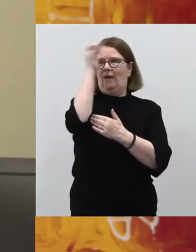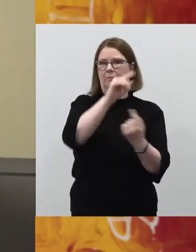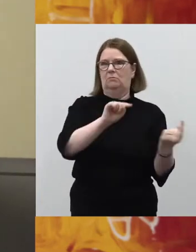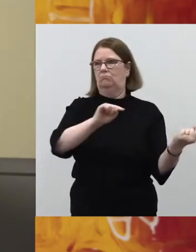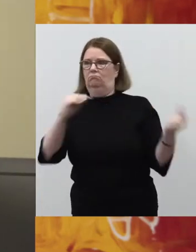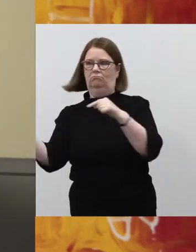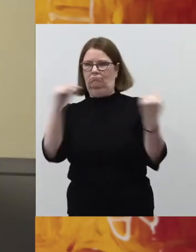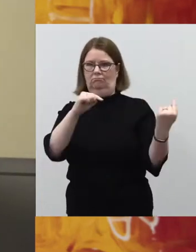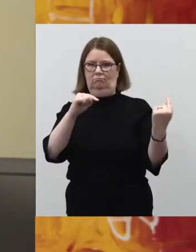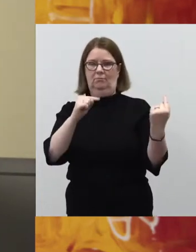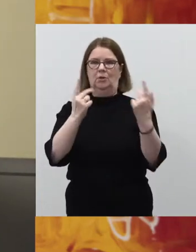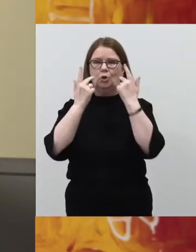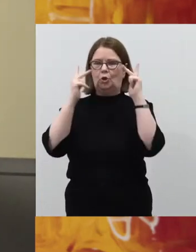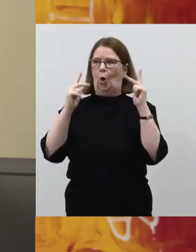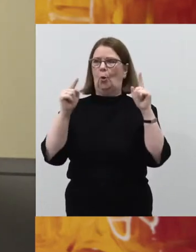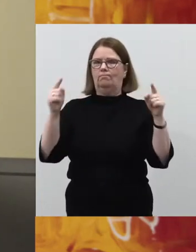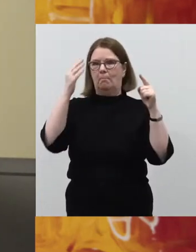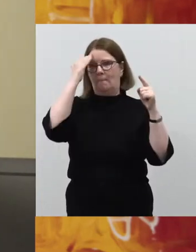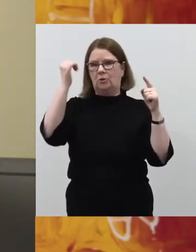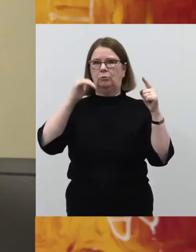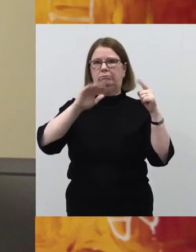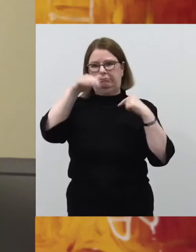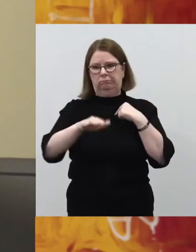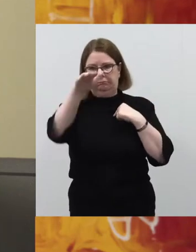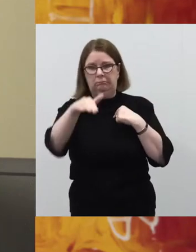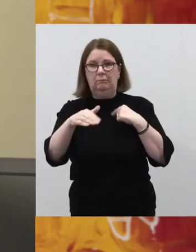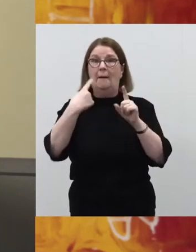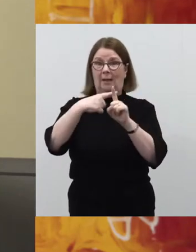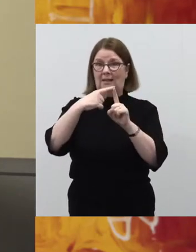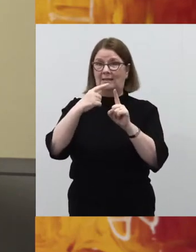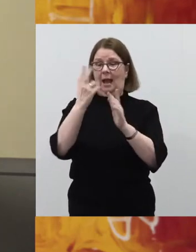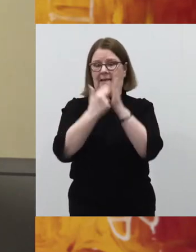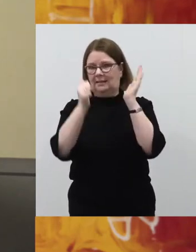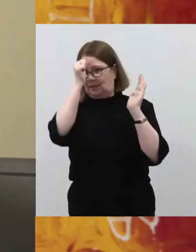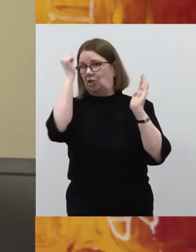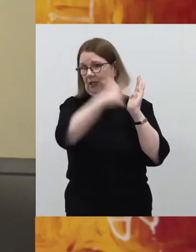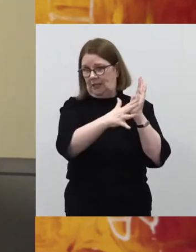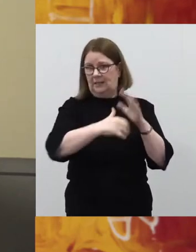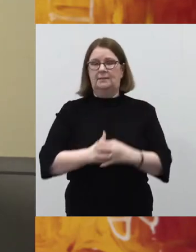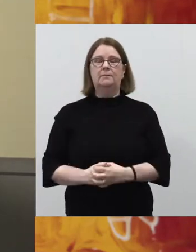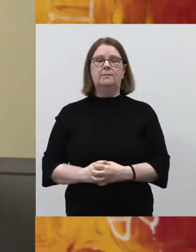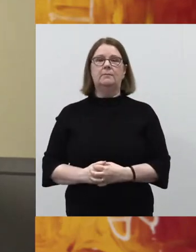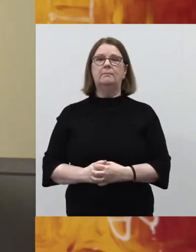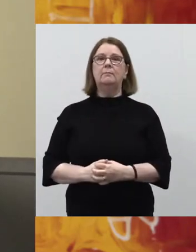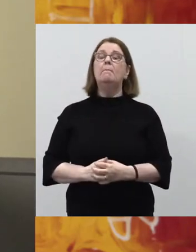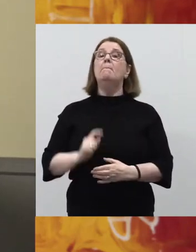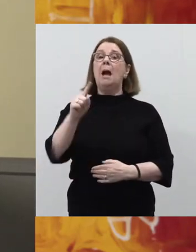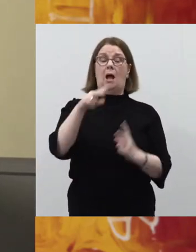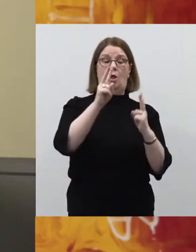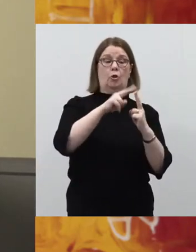outlined forms suggest an artist in control of his medium, depicting his experience with